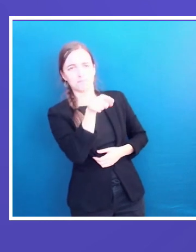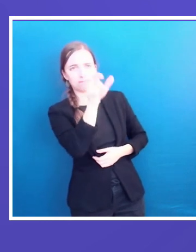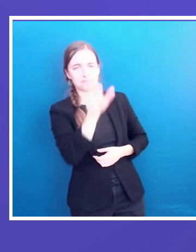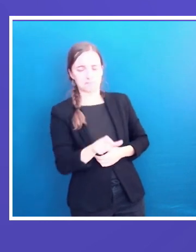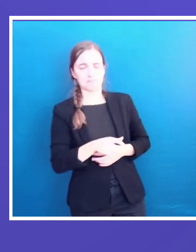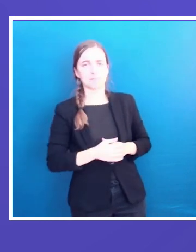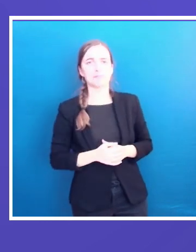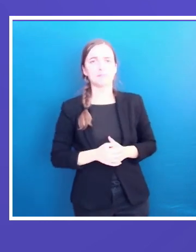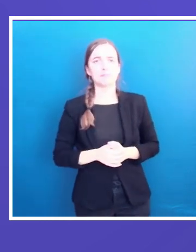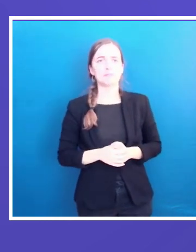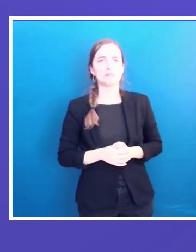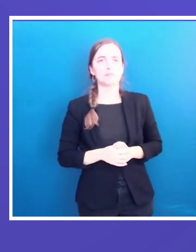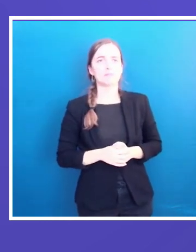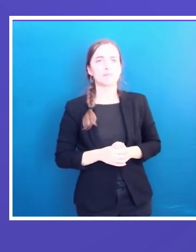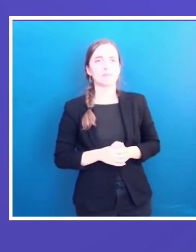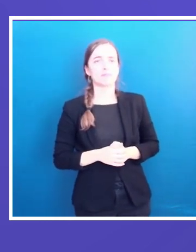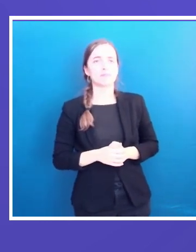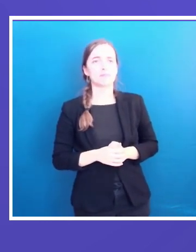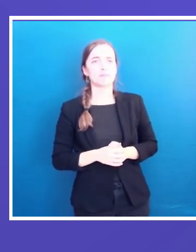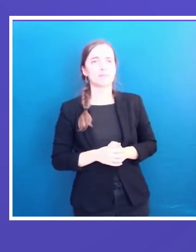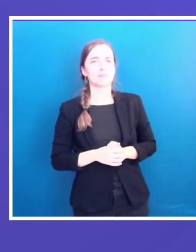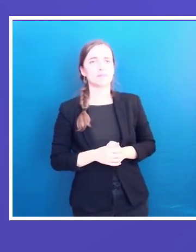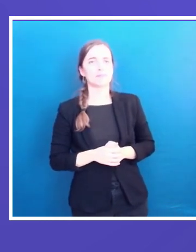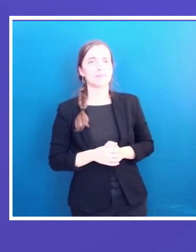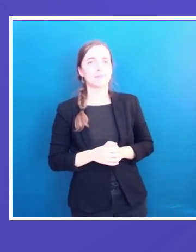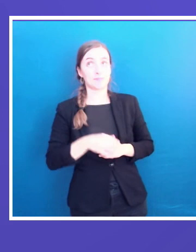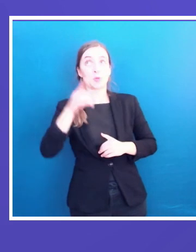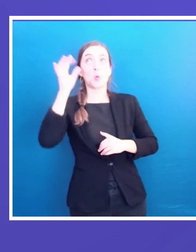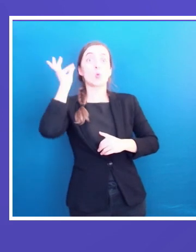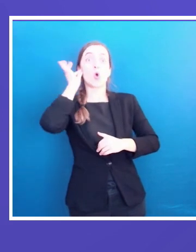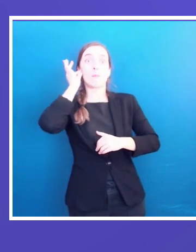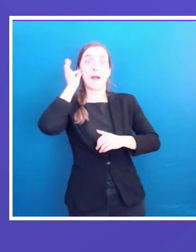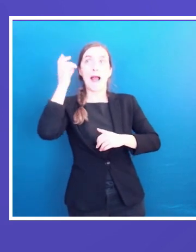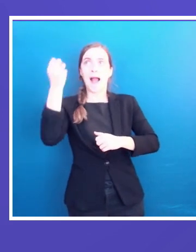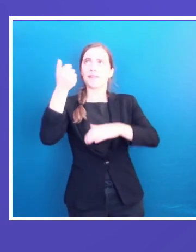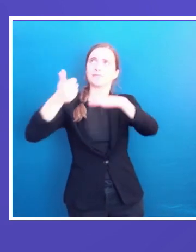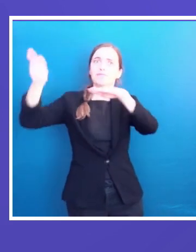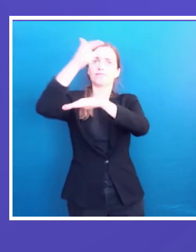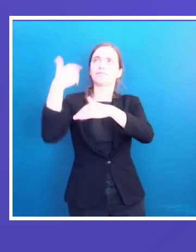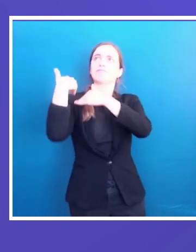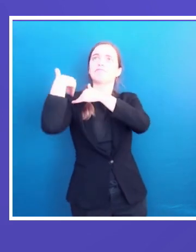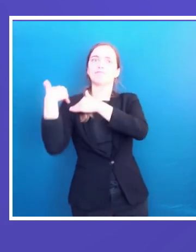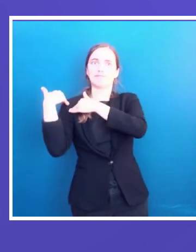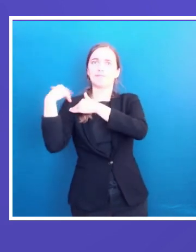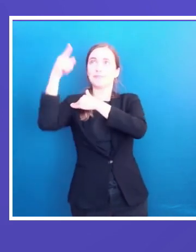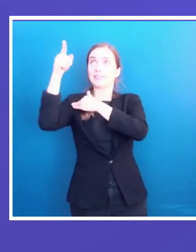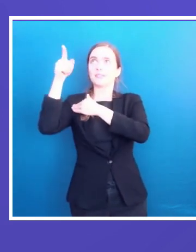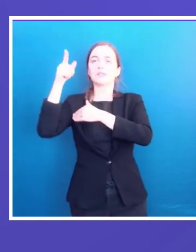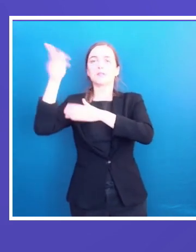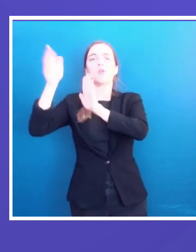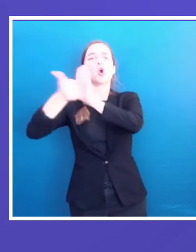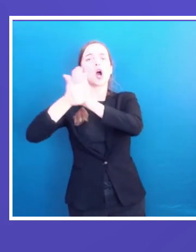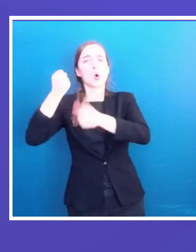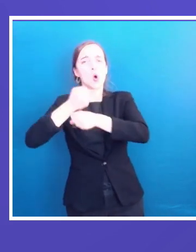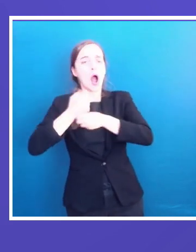It's a very good question, and I think it's at the heart of my intervention that I made. We need more